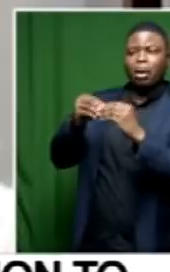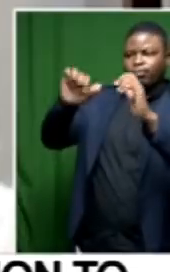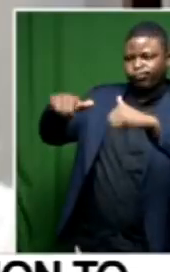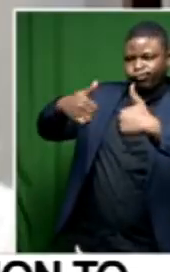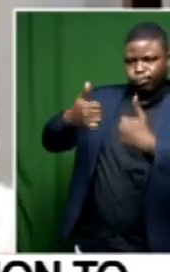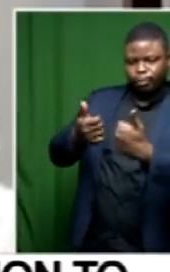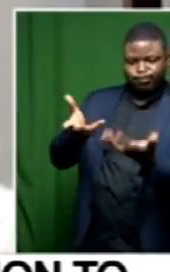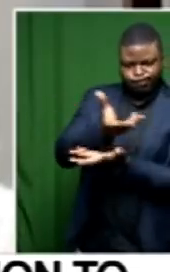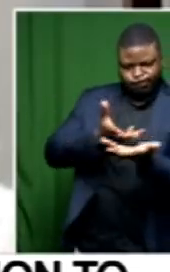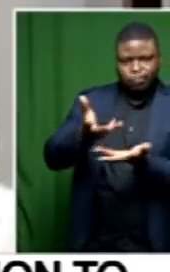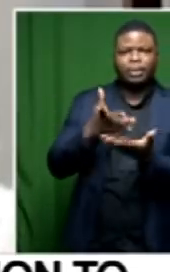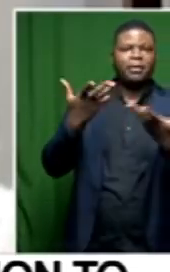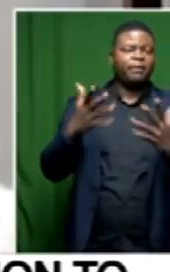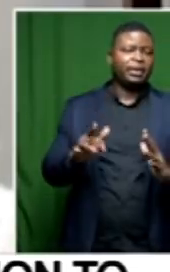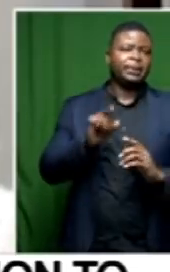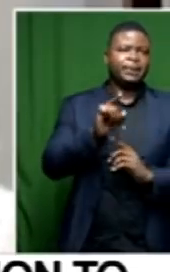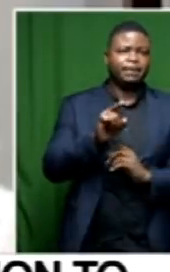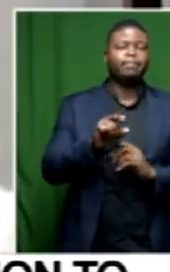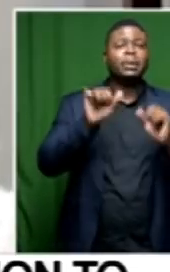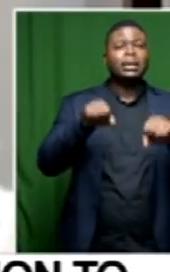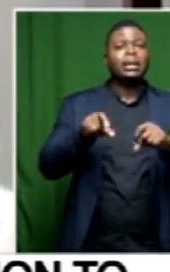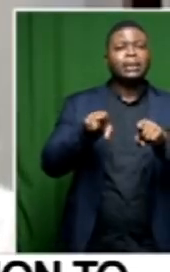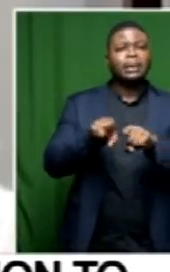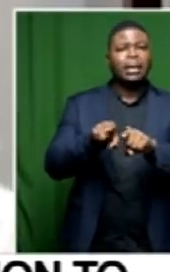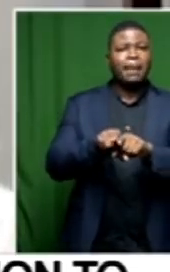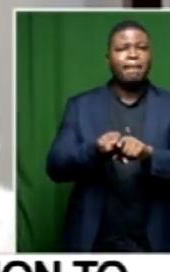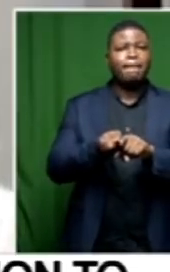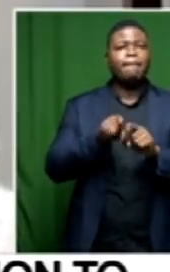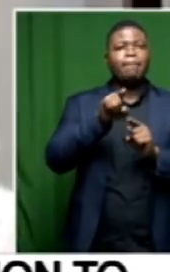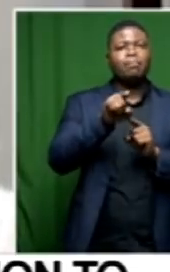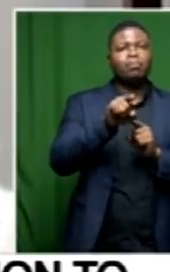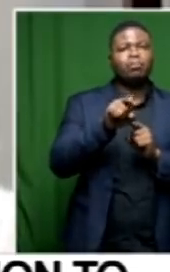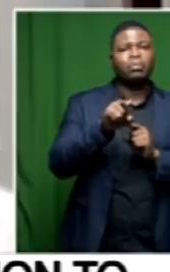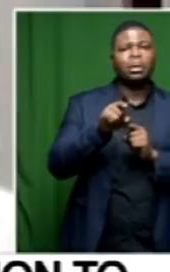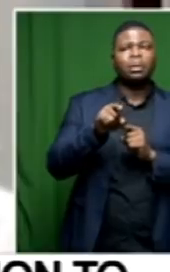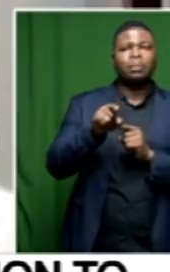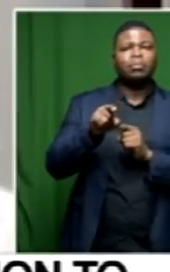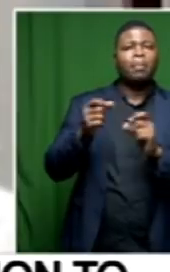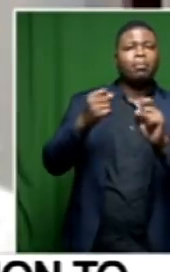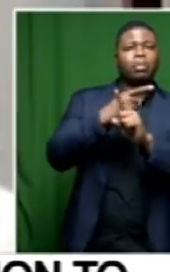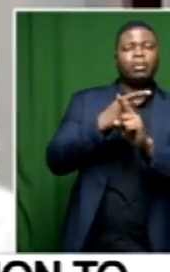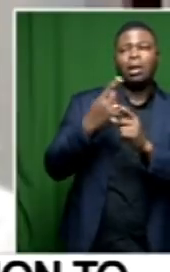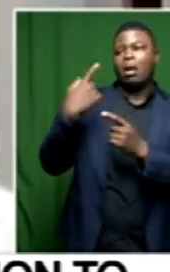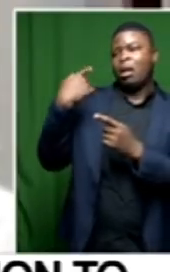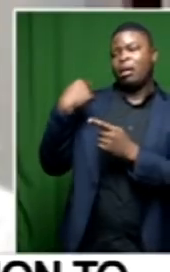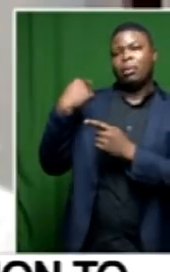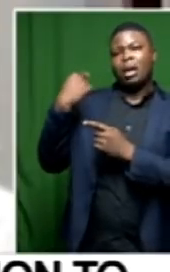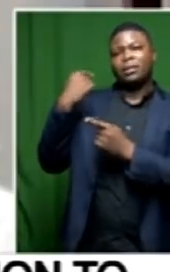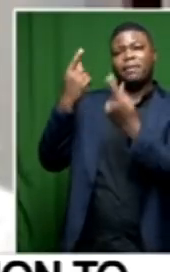Our report in relation to breaches have been tabled in the last financial year. I think at the closing